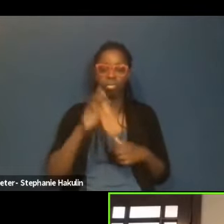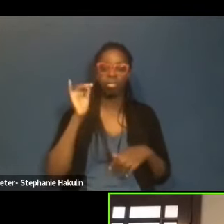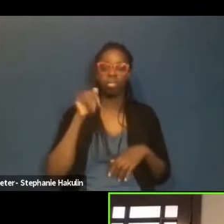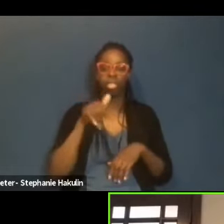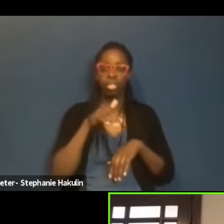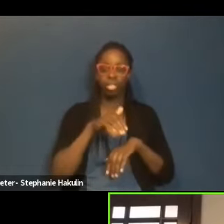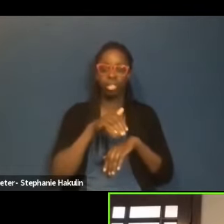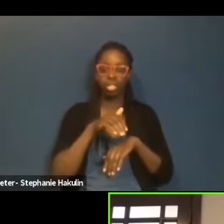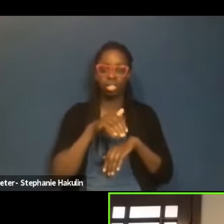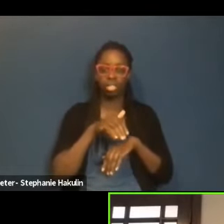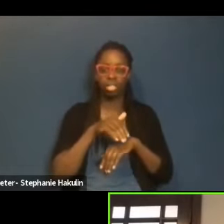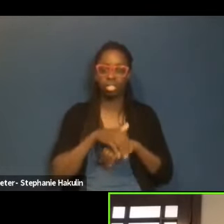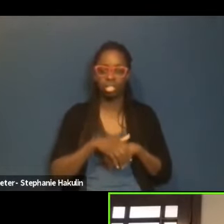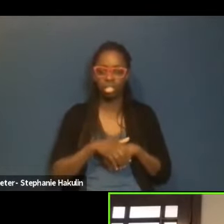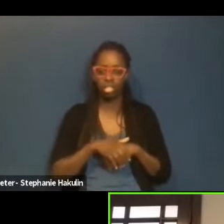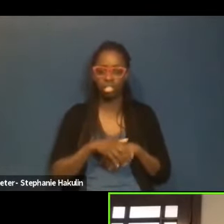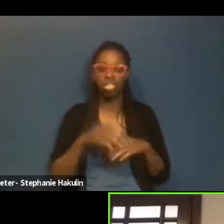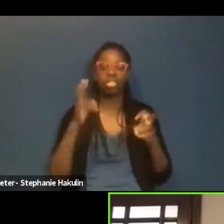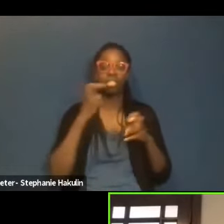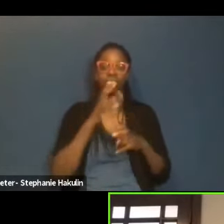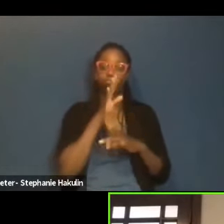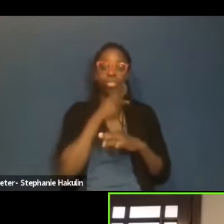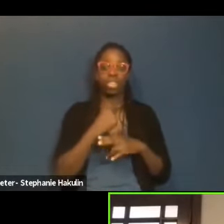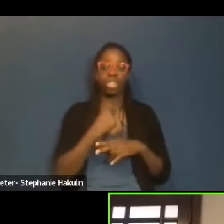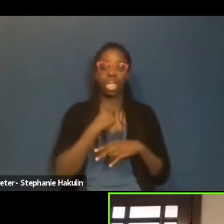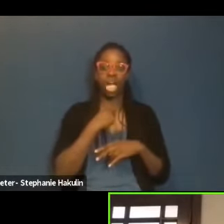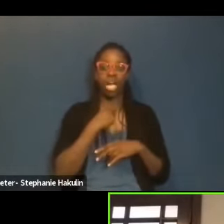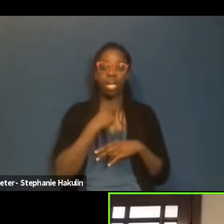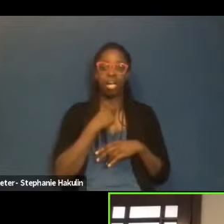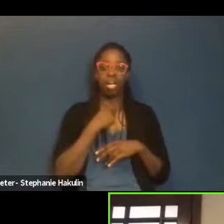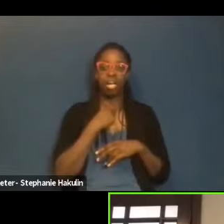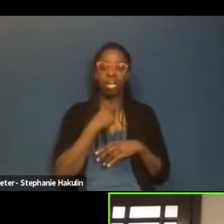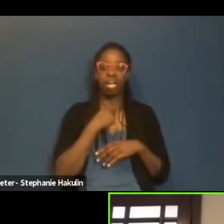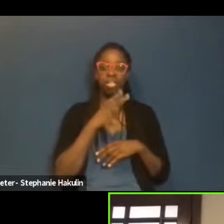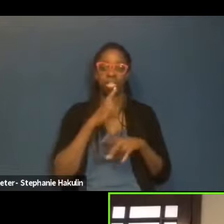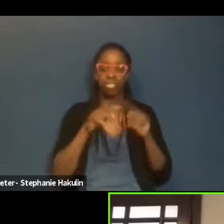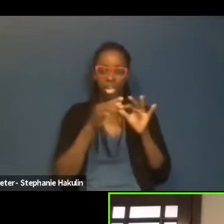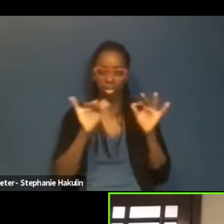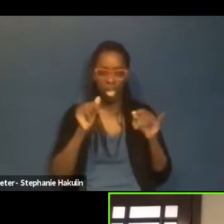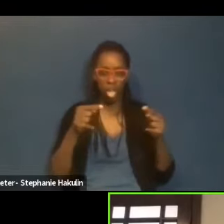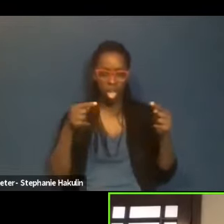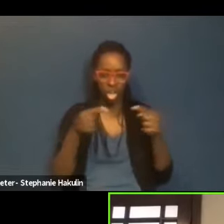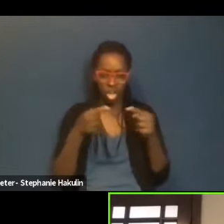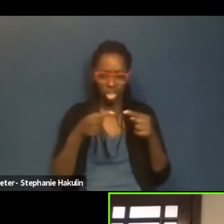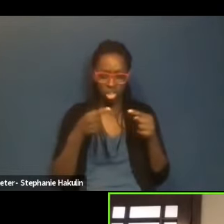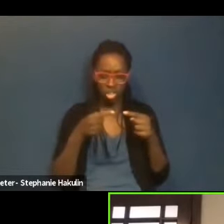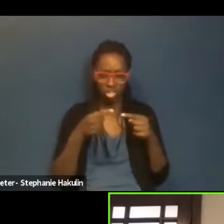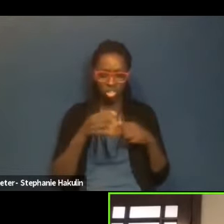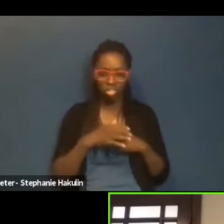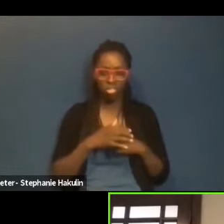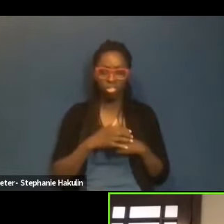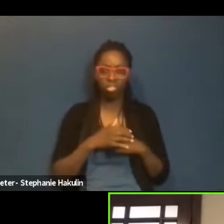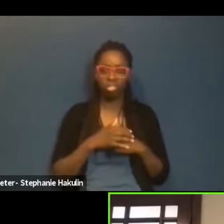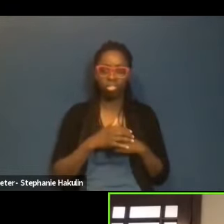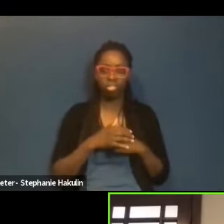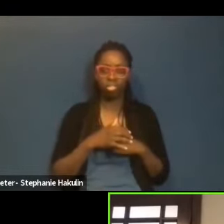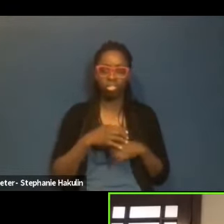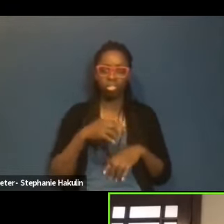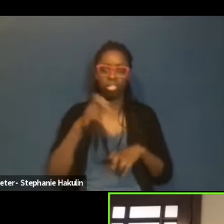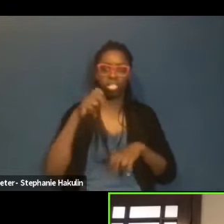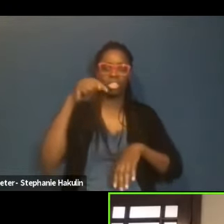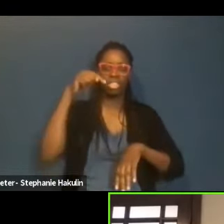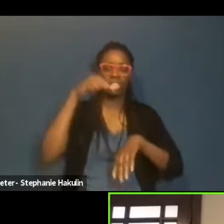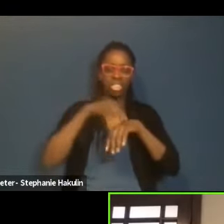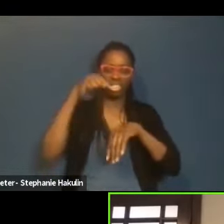Hebrew is full of thorns. They prick my tongue and draw blood. I learn to wade through